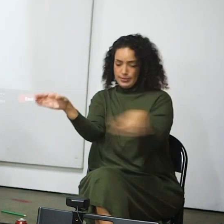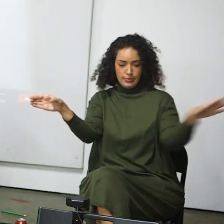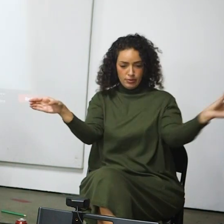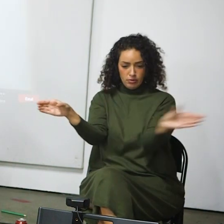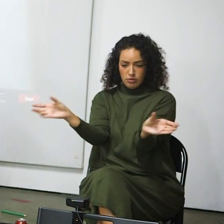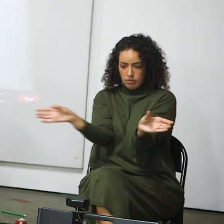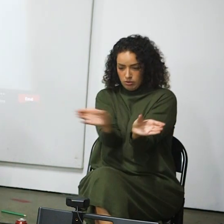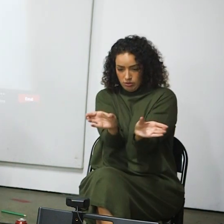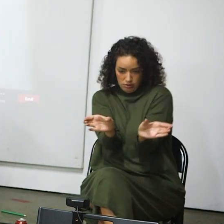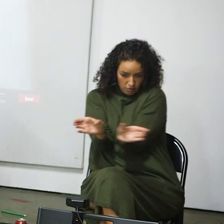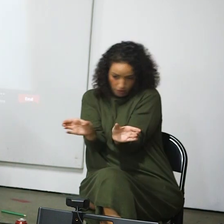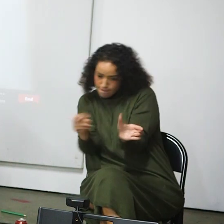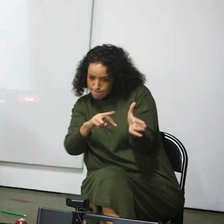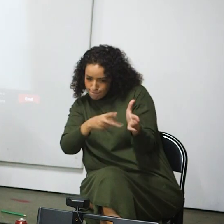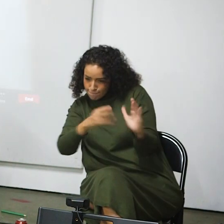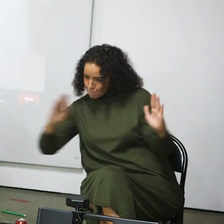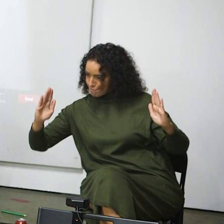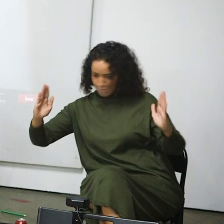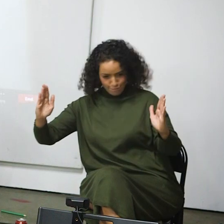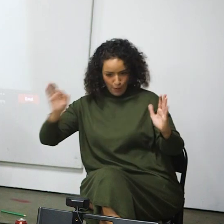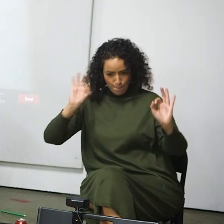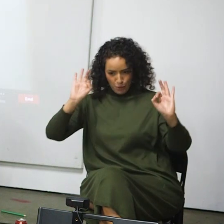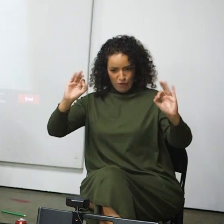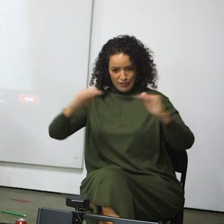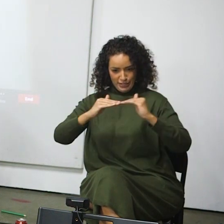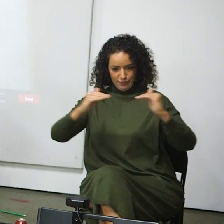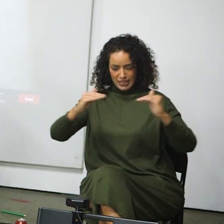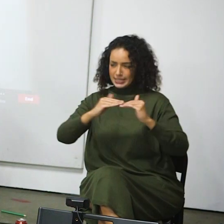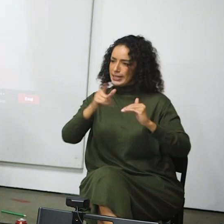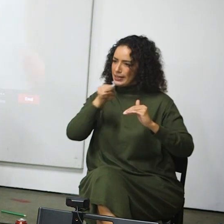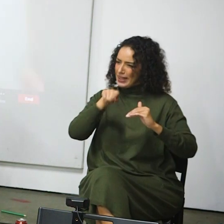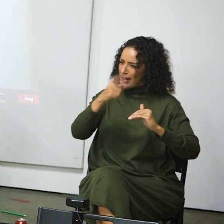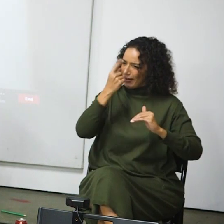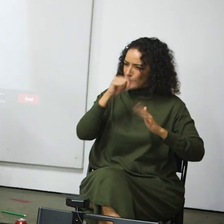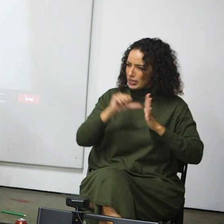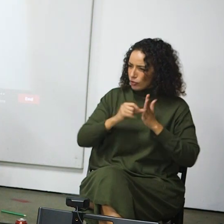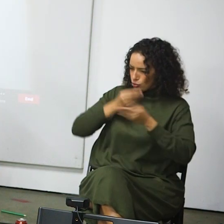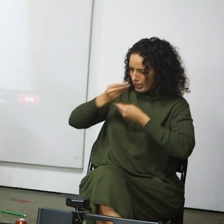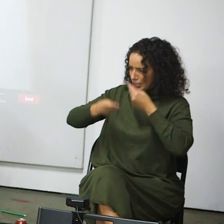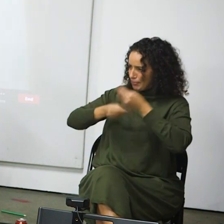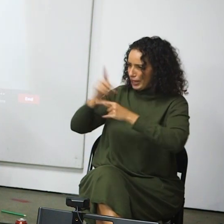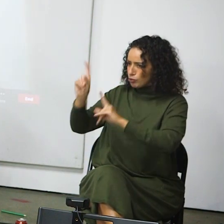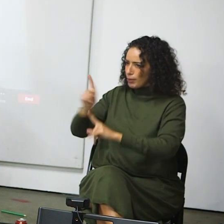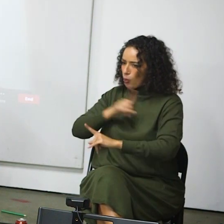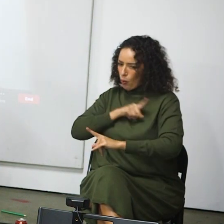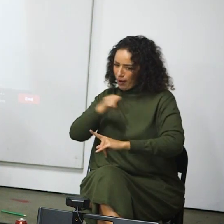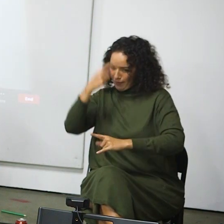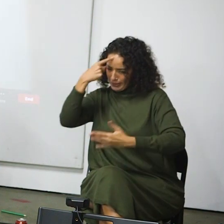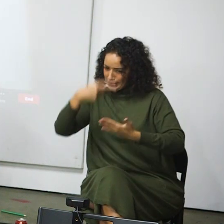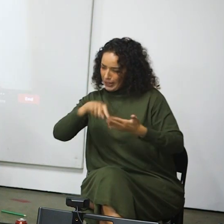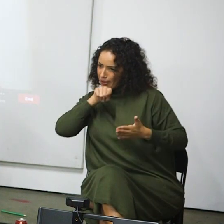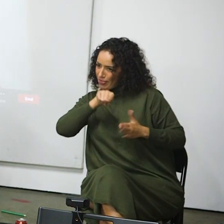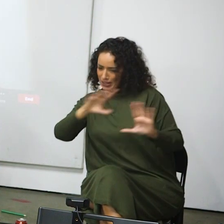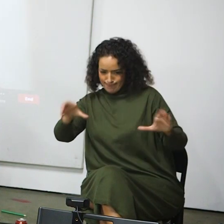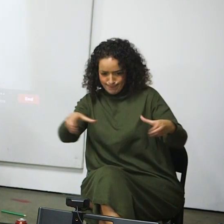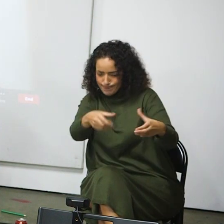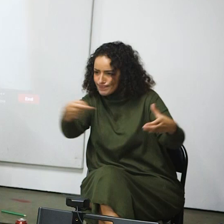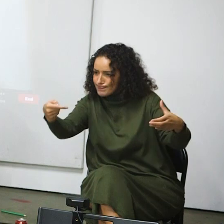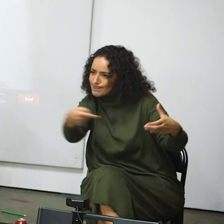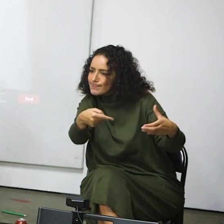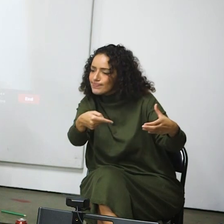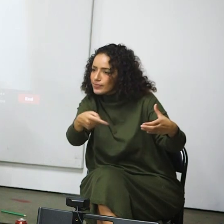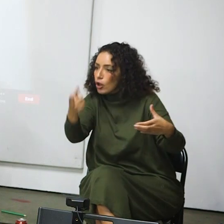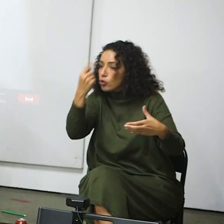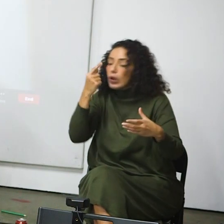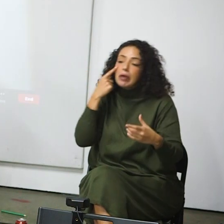to explain to neurotypical people. So that's kind of the idea of that installation. And you can see it on my website if you're interested.